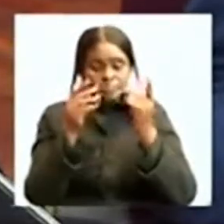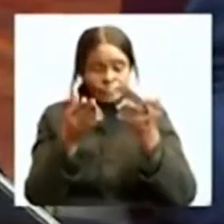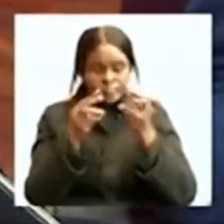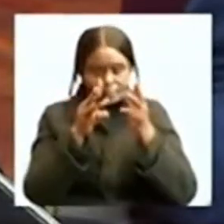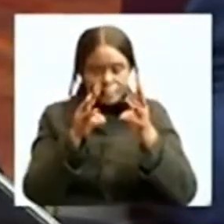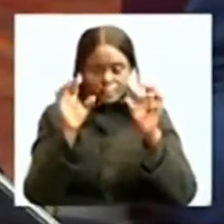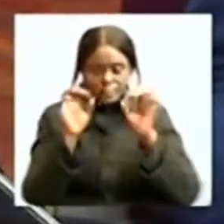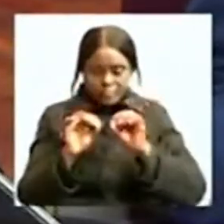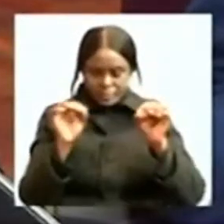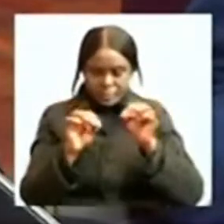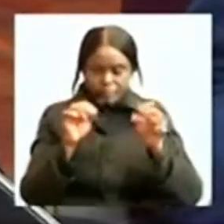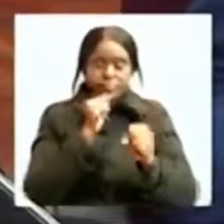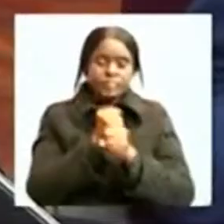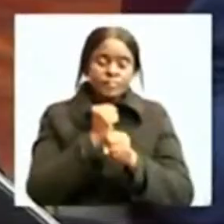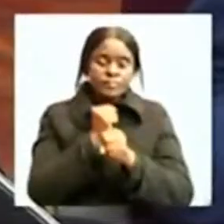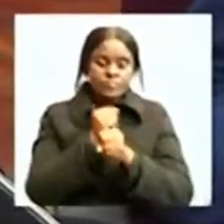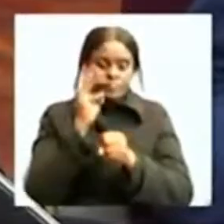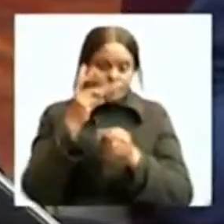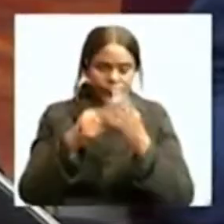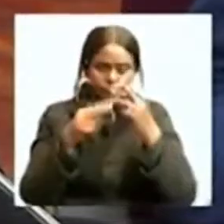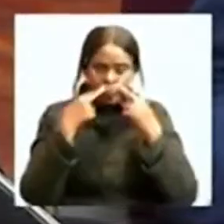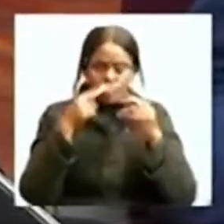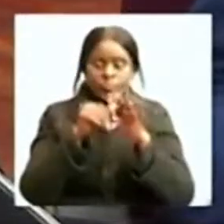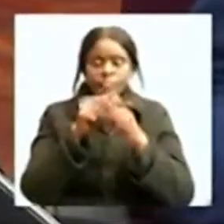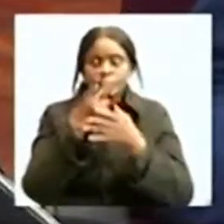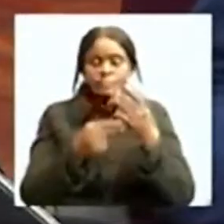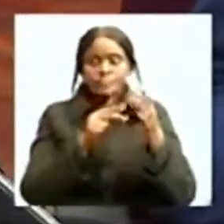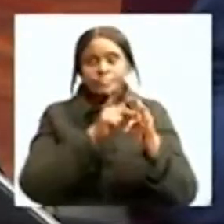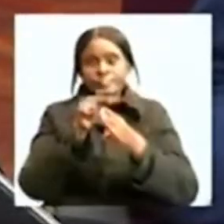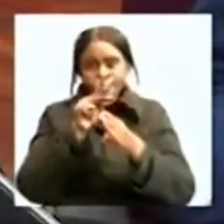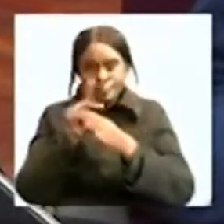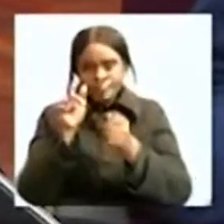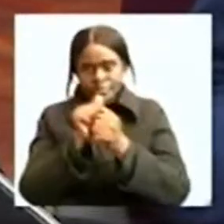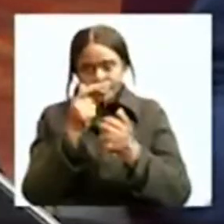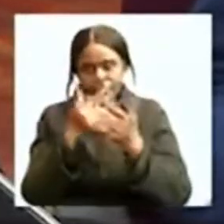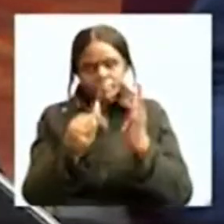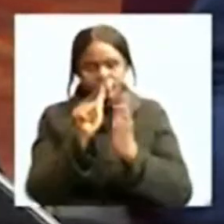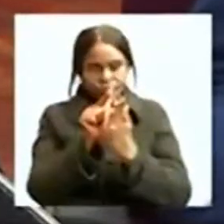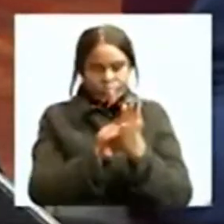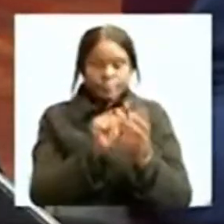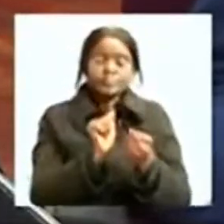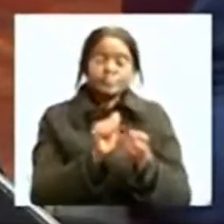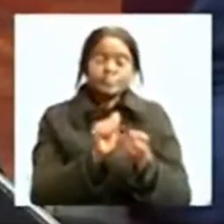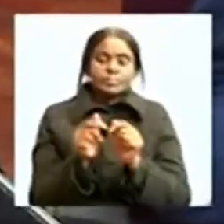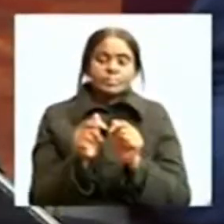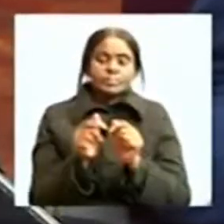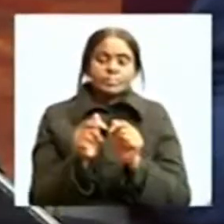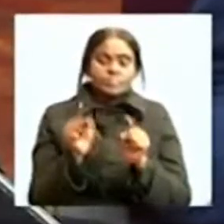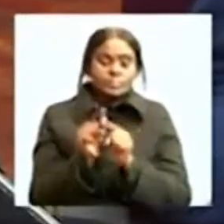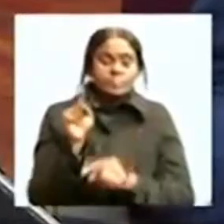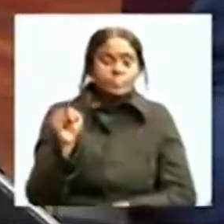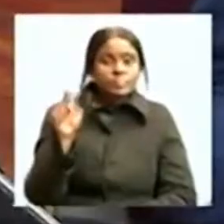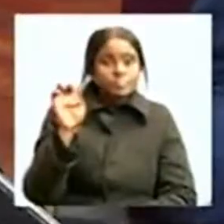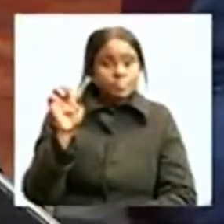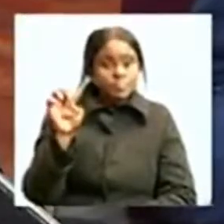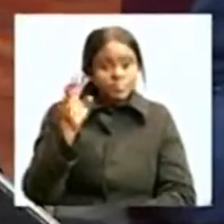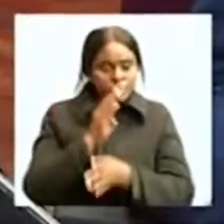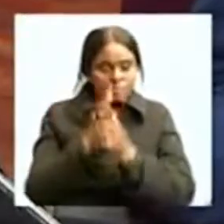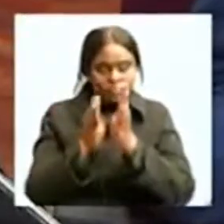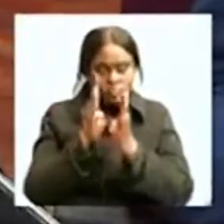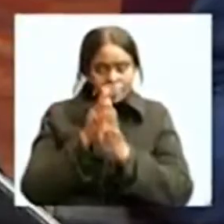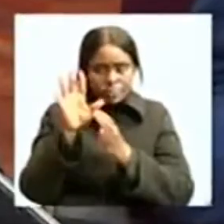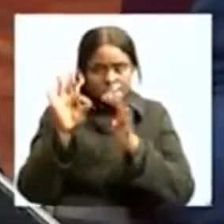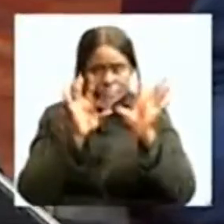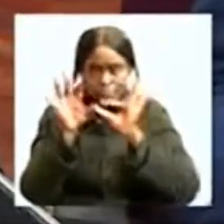that non-compliance will result in both professional and legal consequences. E. Contractor